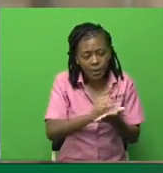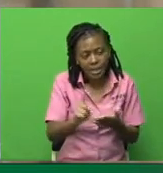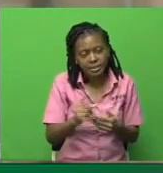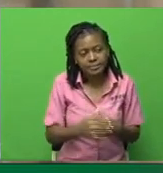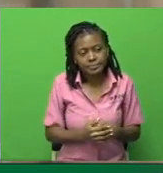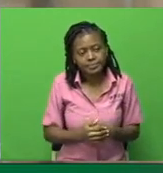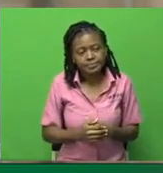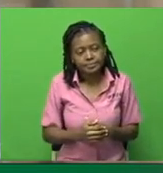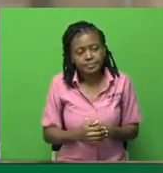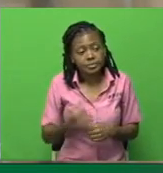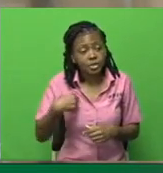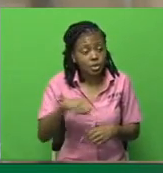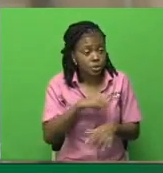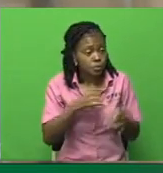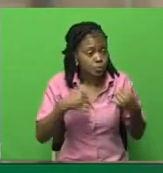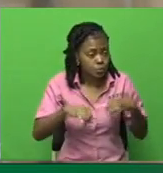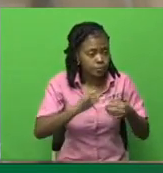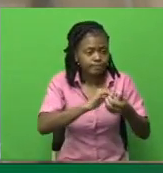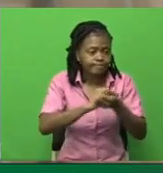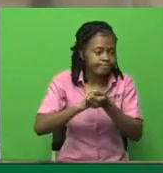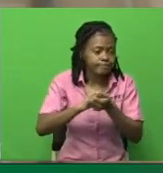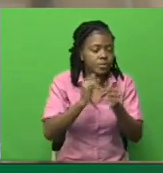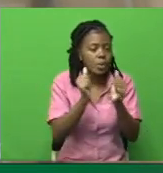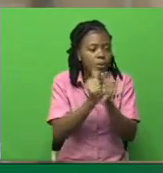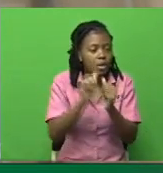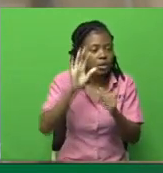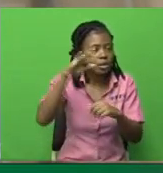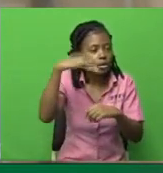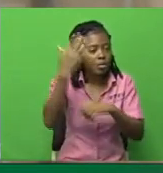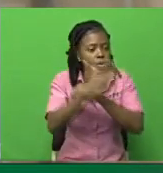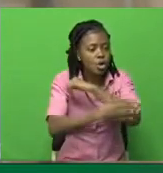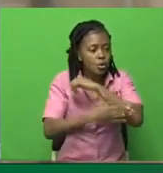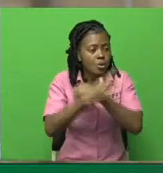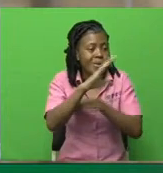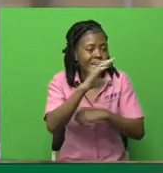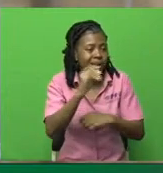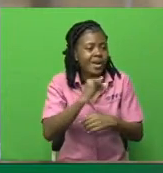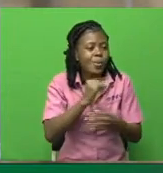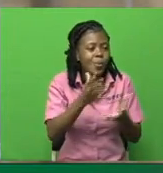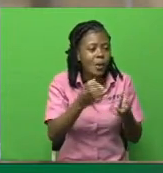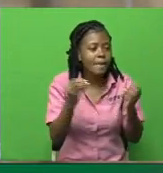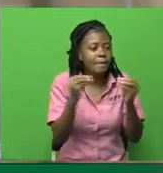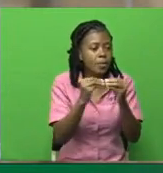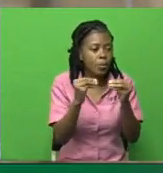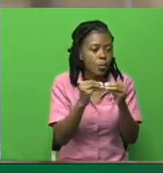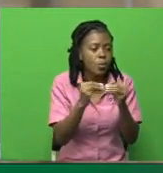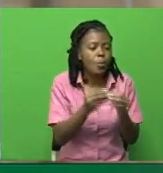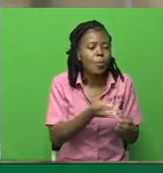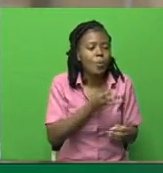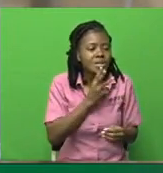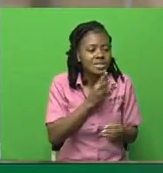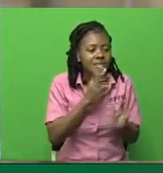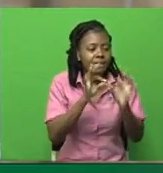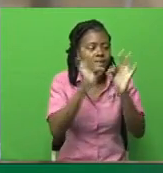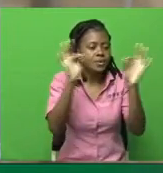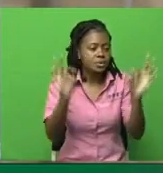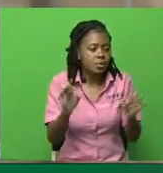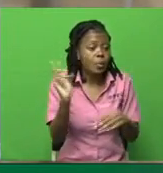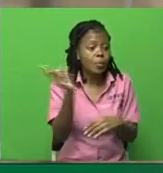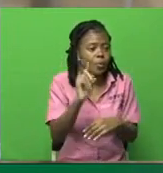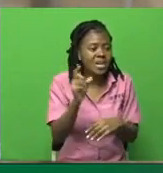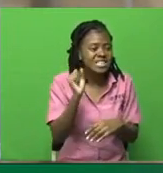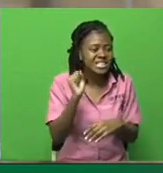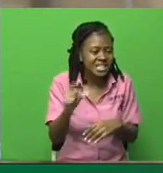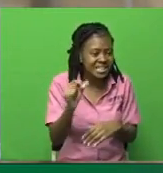International partners and I look forward to the implementation of modular water treatment plants in the Sangre Grande area